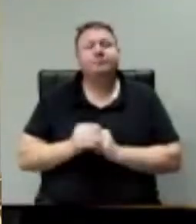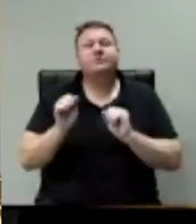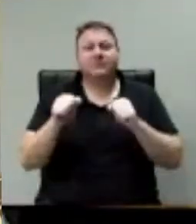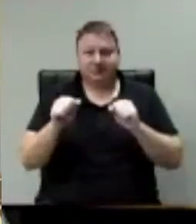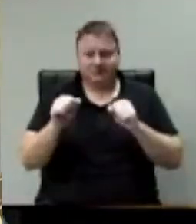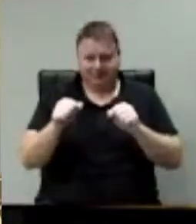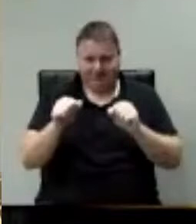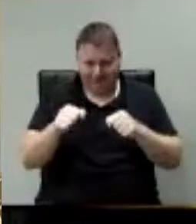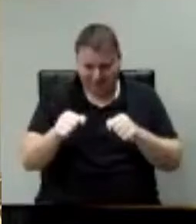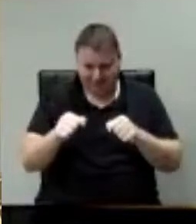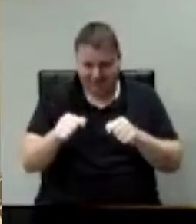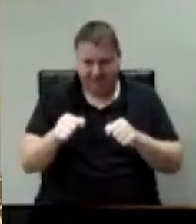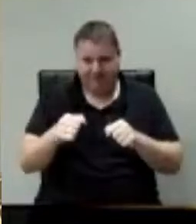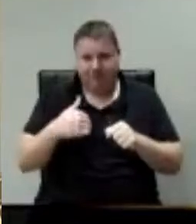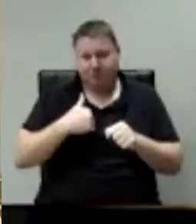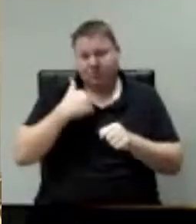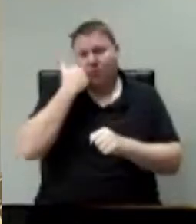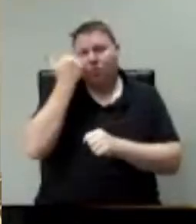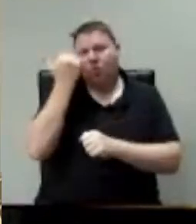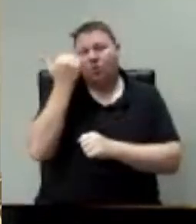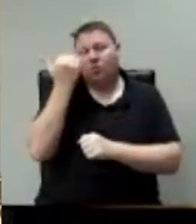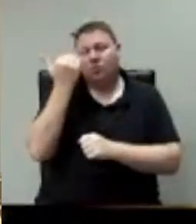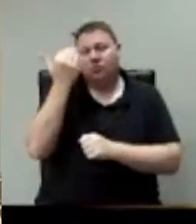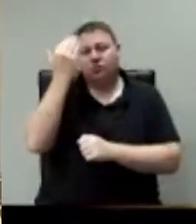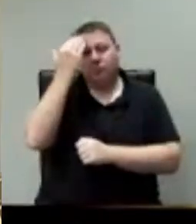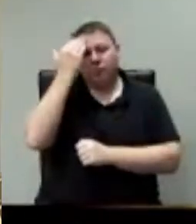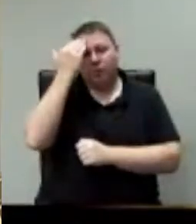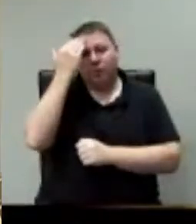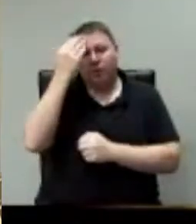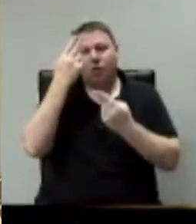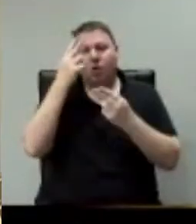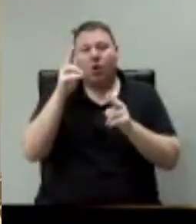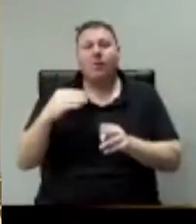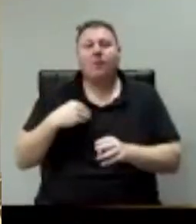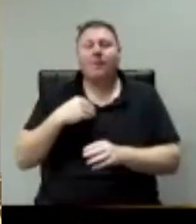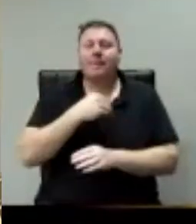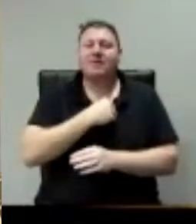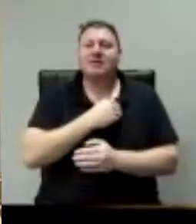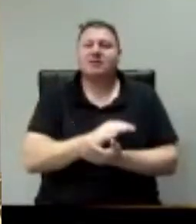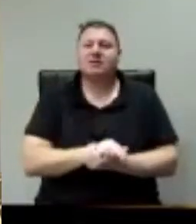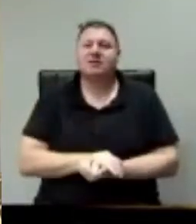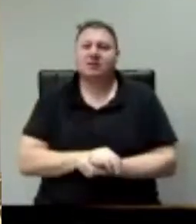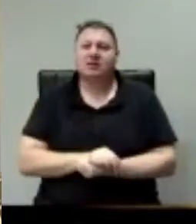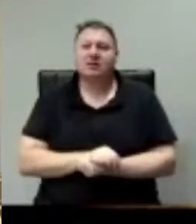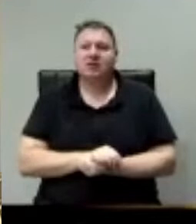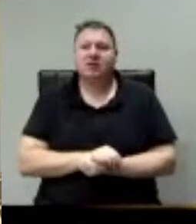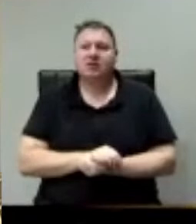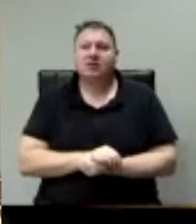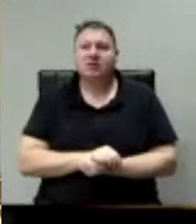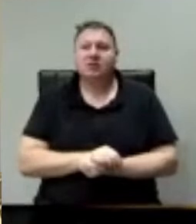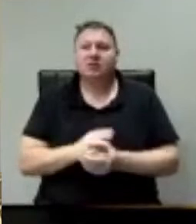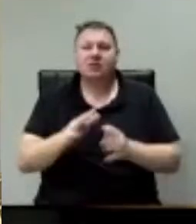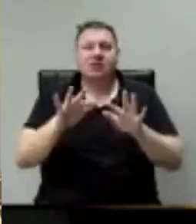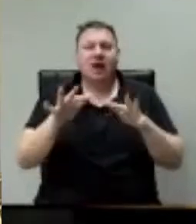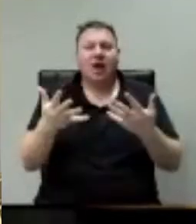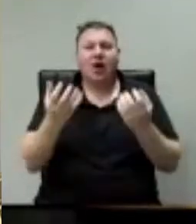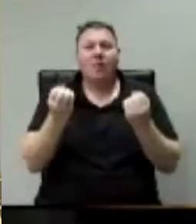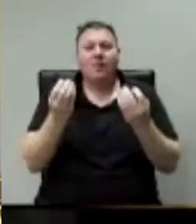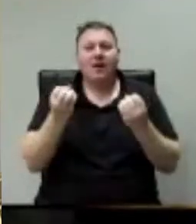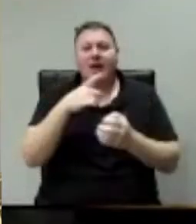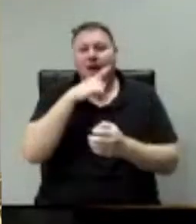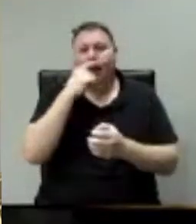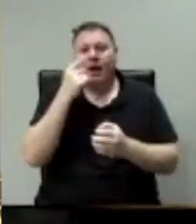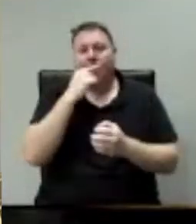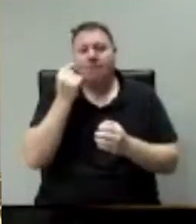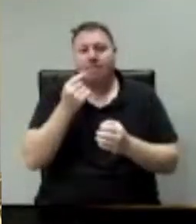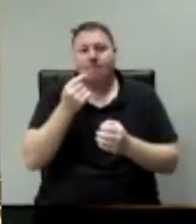Yes, there actually is. So I'd like to know from honorable members, how many names are you going to